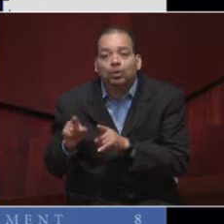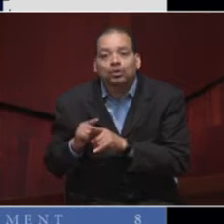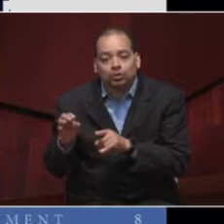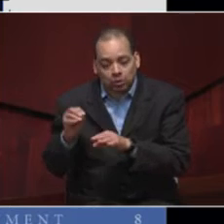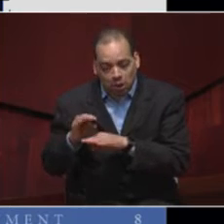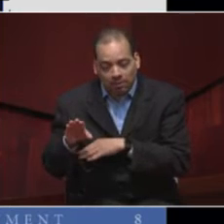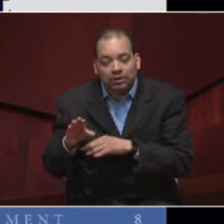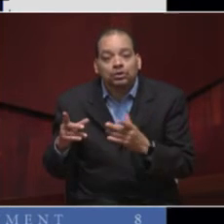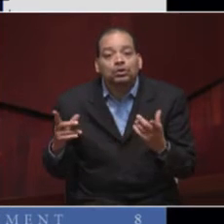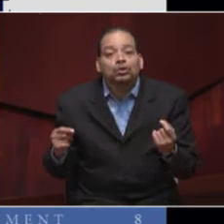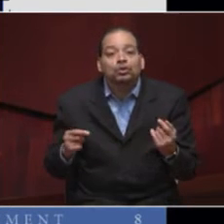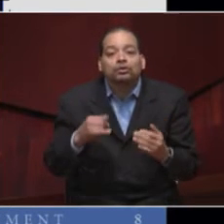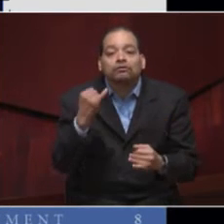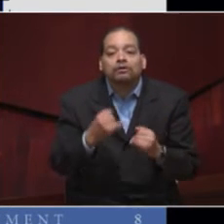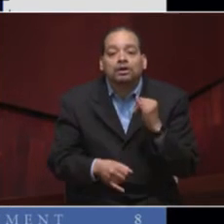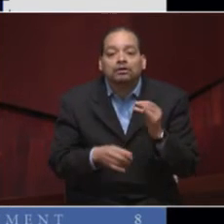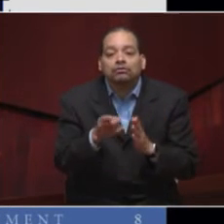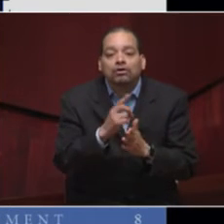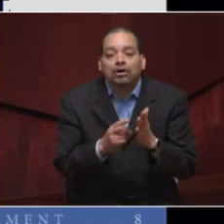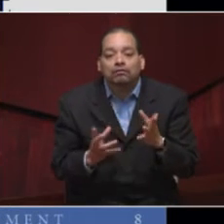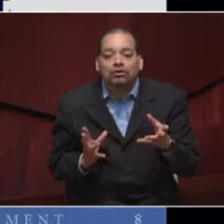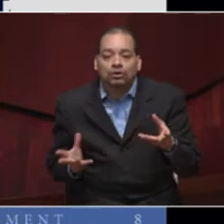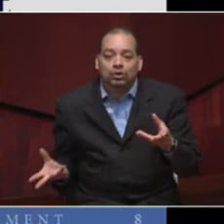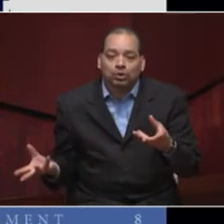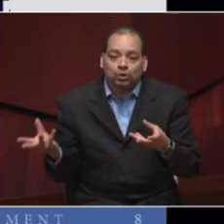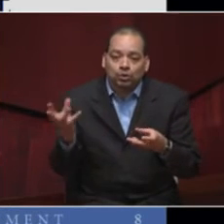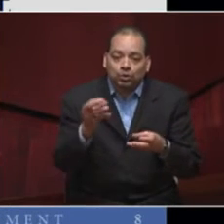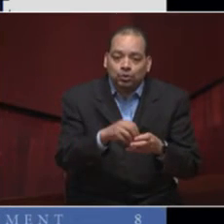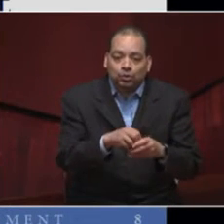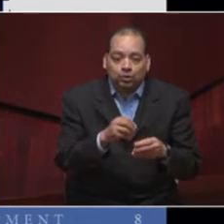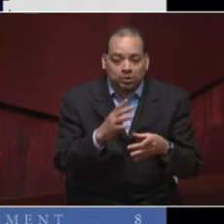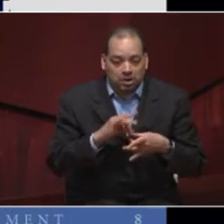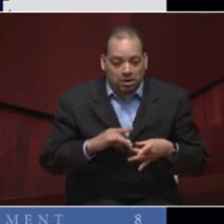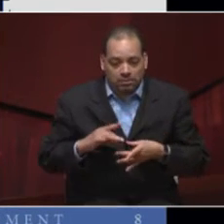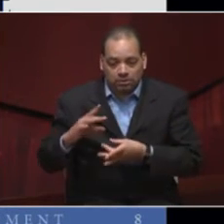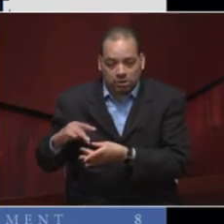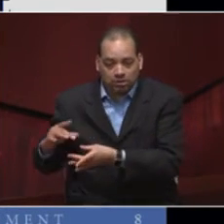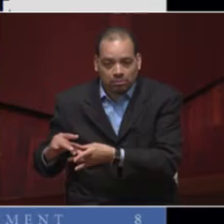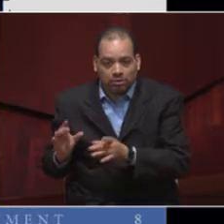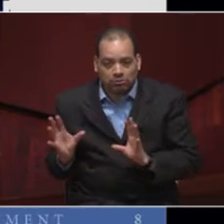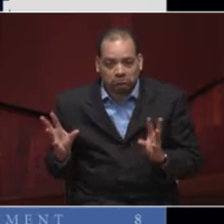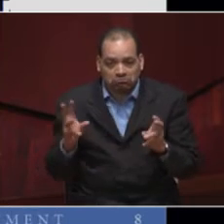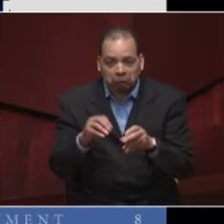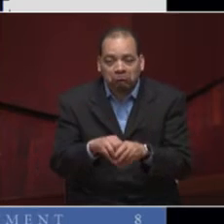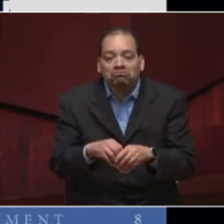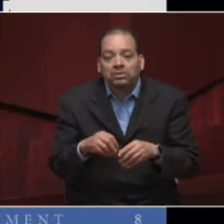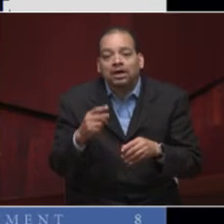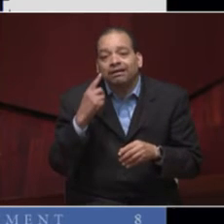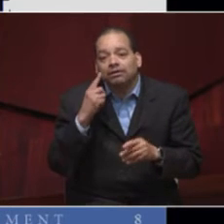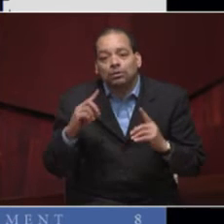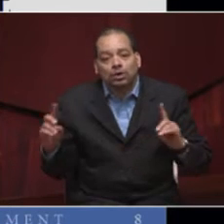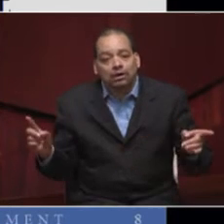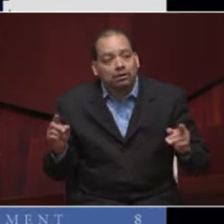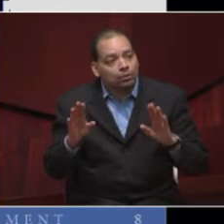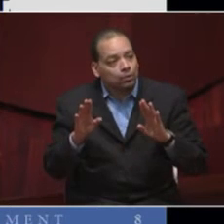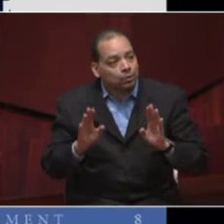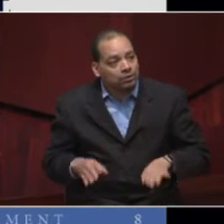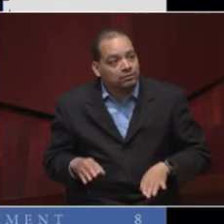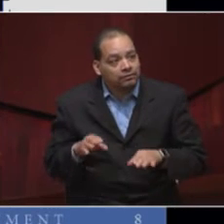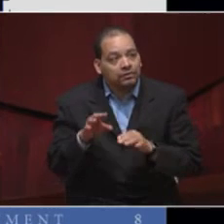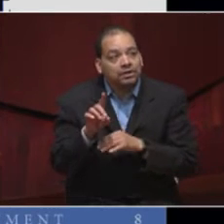final draft. They didn't take everything, but they took quite a bit, and I think it worked out, and it became a very good document.